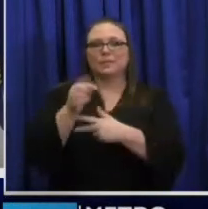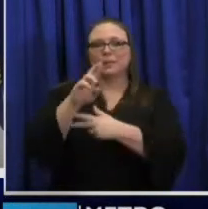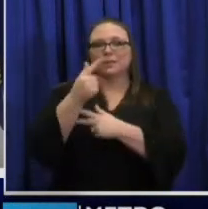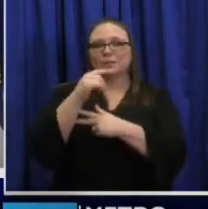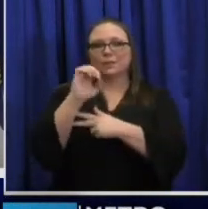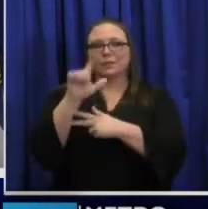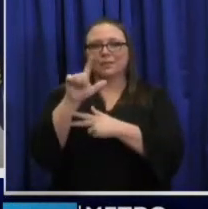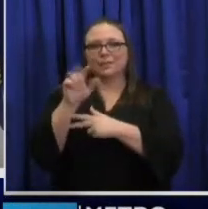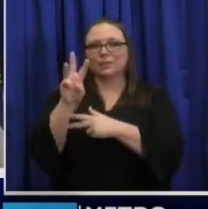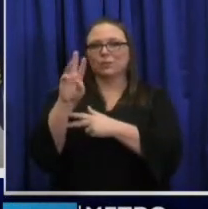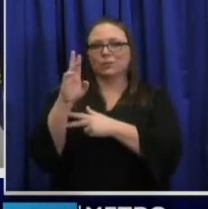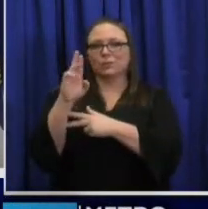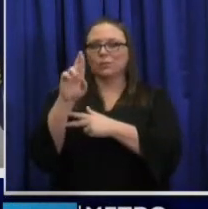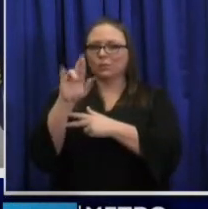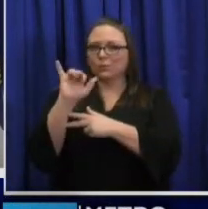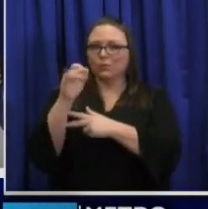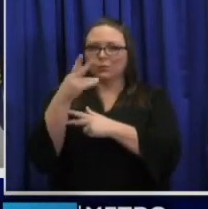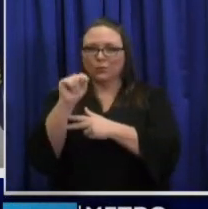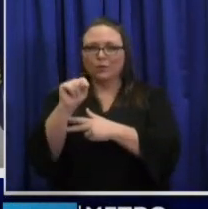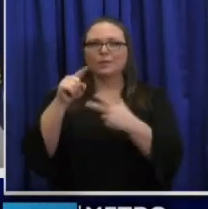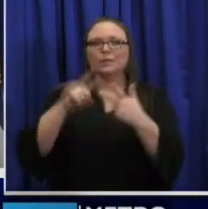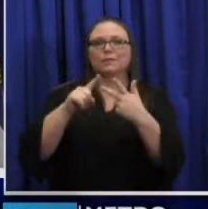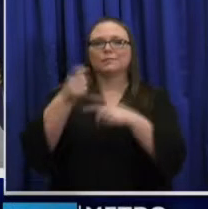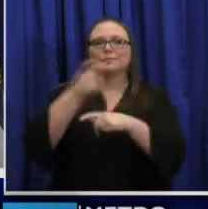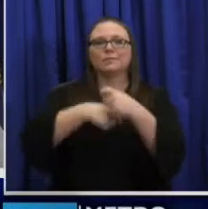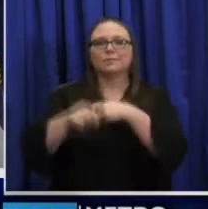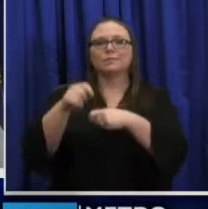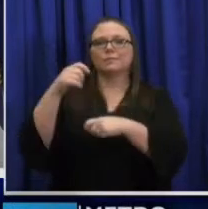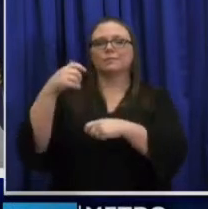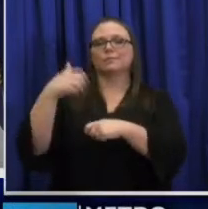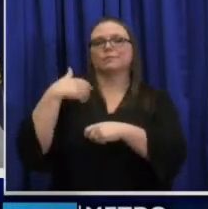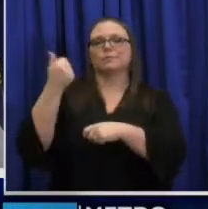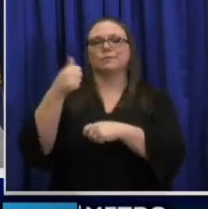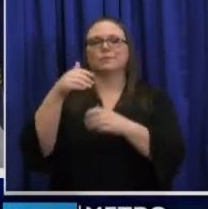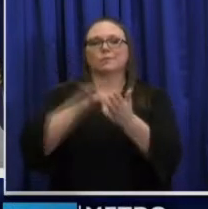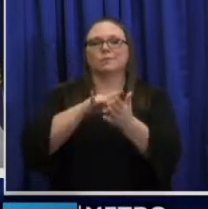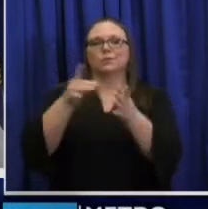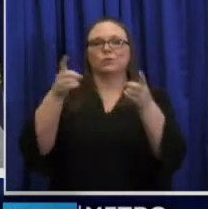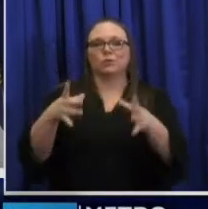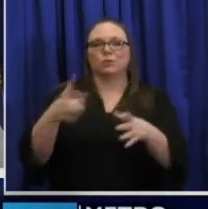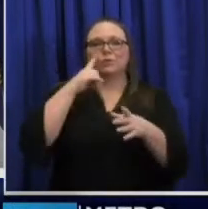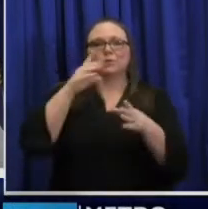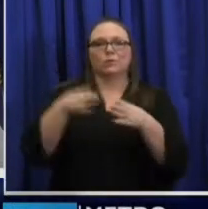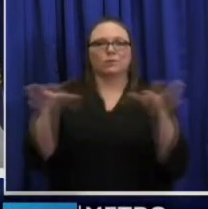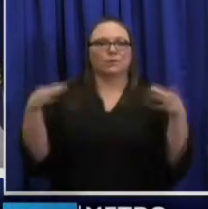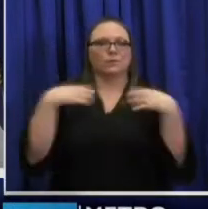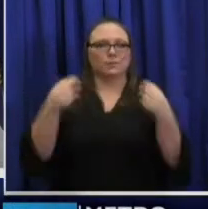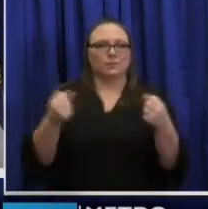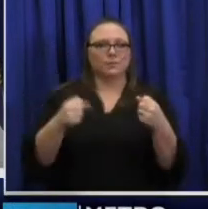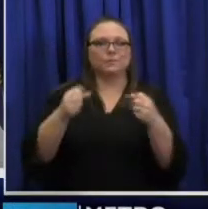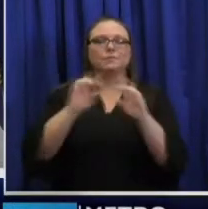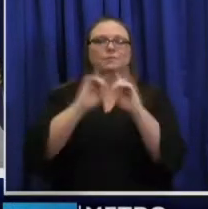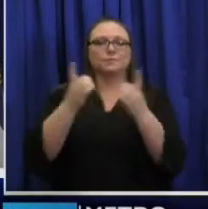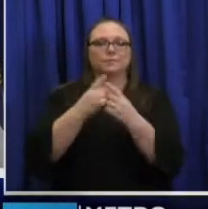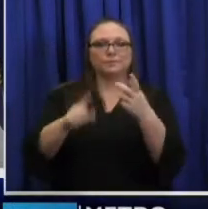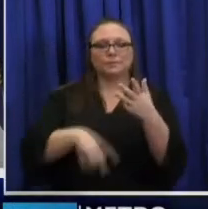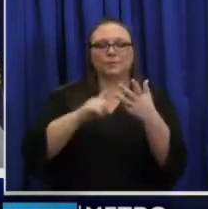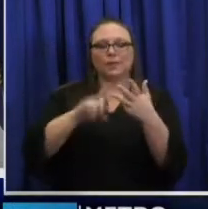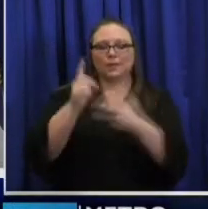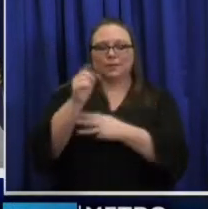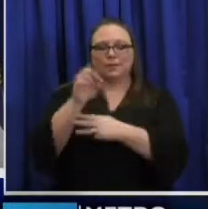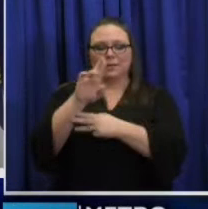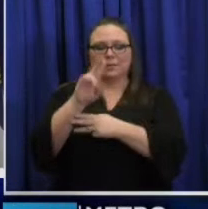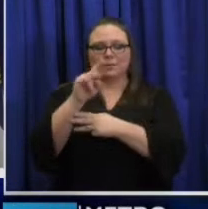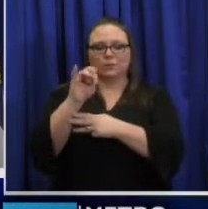Wright, Interim Chief Medical Director for the Metro Public Health Department, and Dr. Virginia